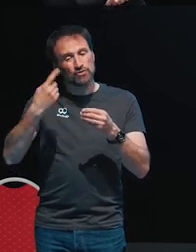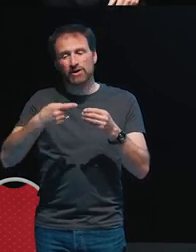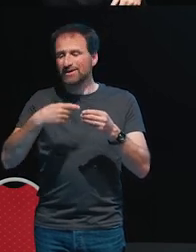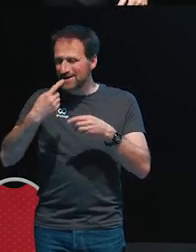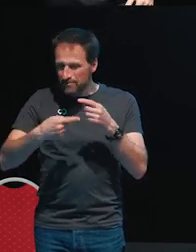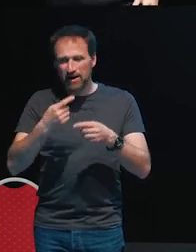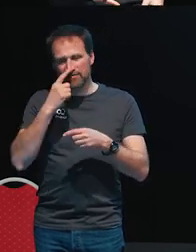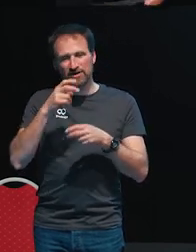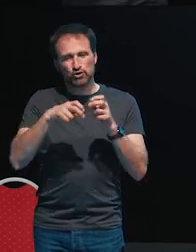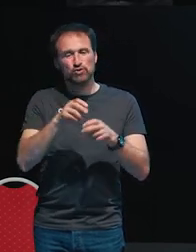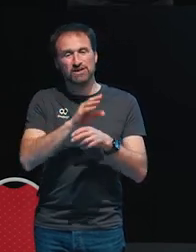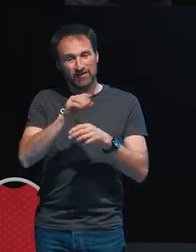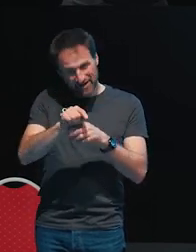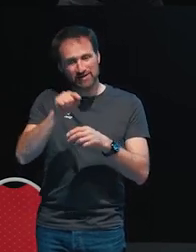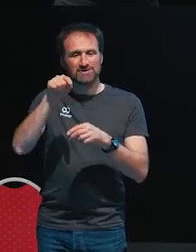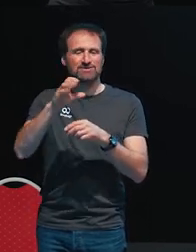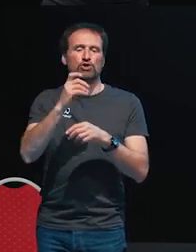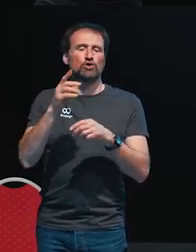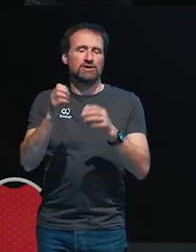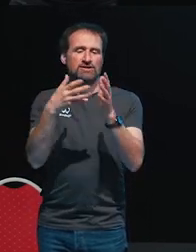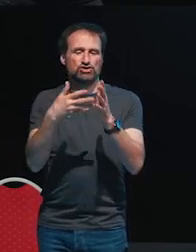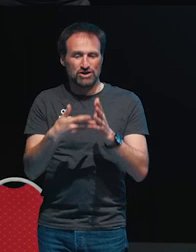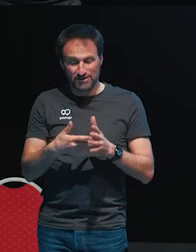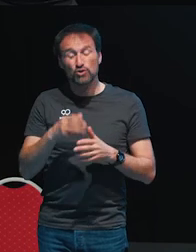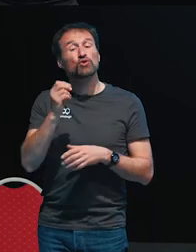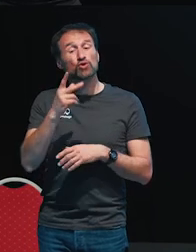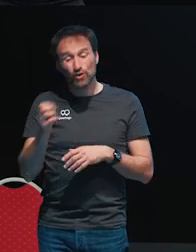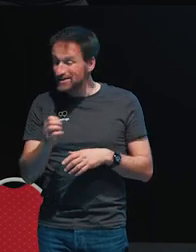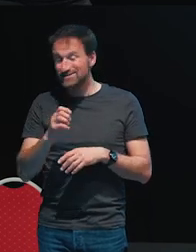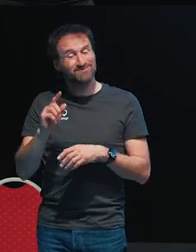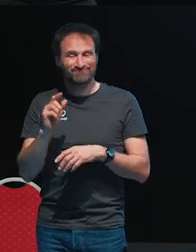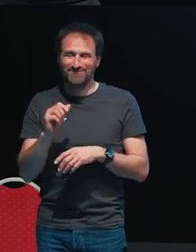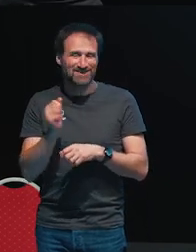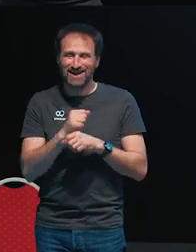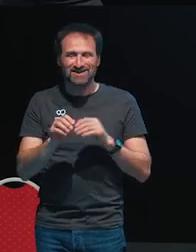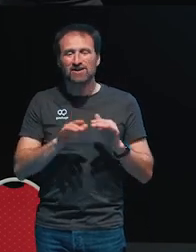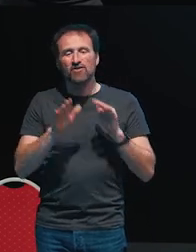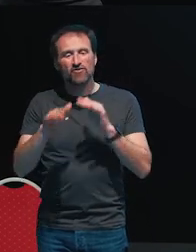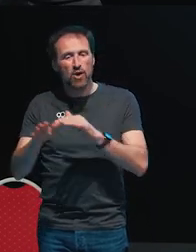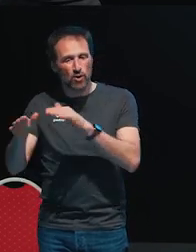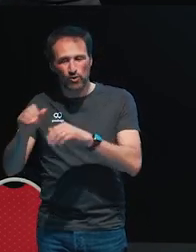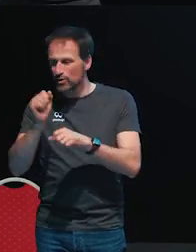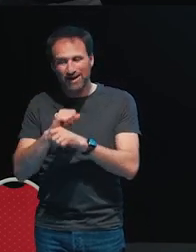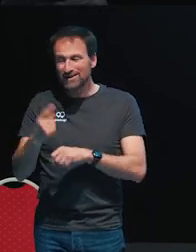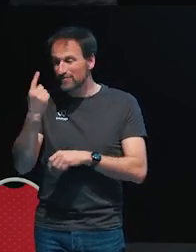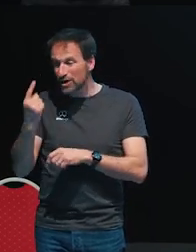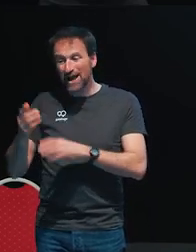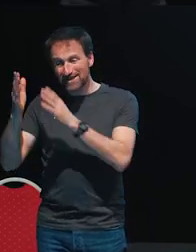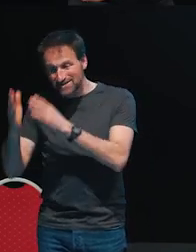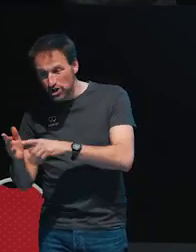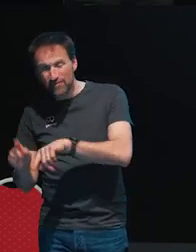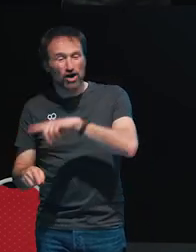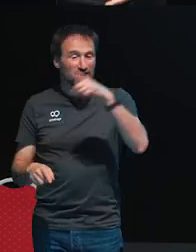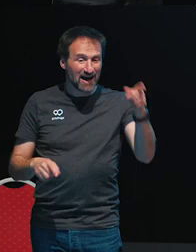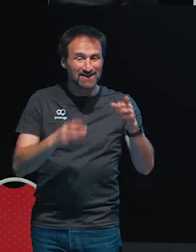require state. And cookies don't flow. You cannot pass along a cookie from one server to another that easily. So